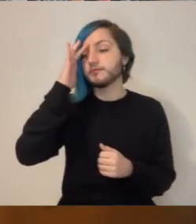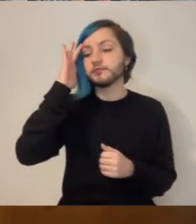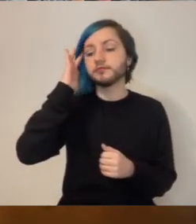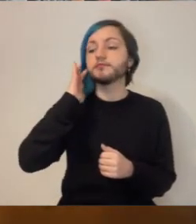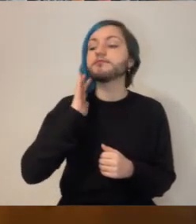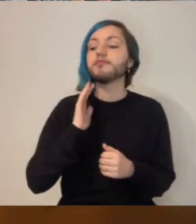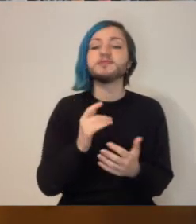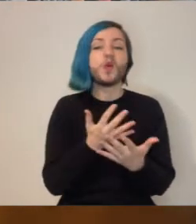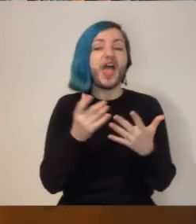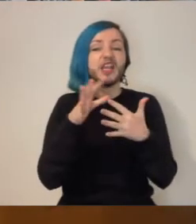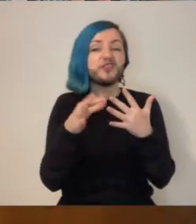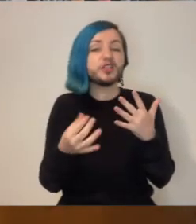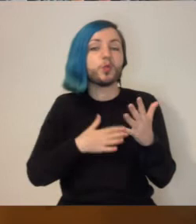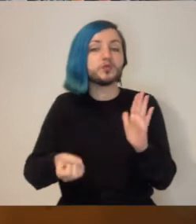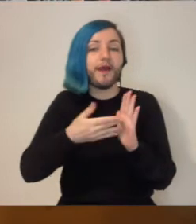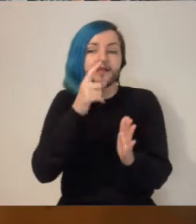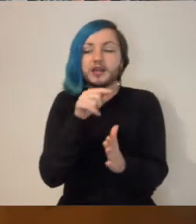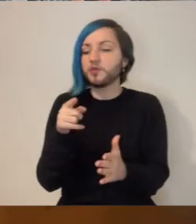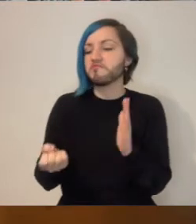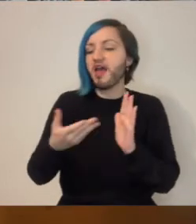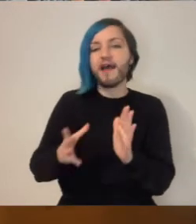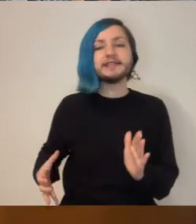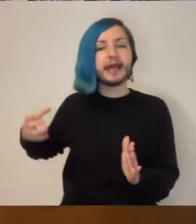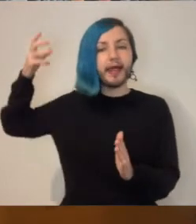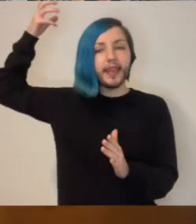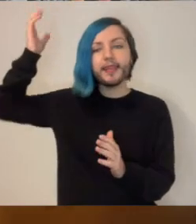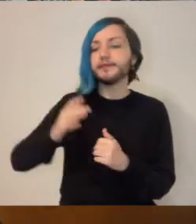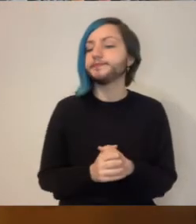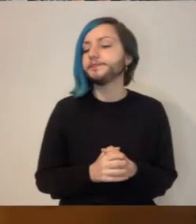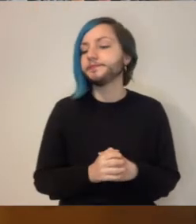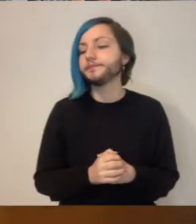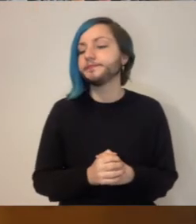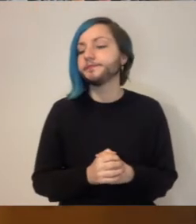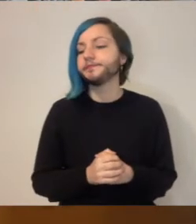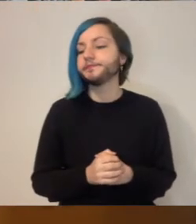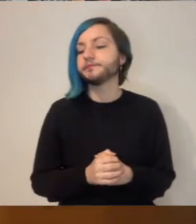any sort of features that you might like to have. We can give this one a little tail.